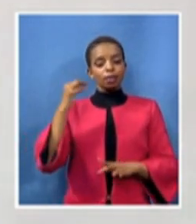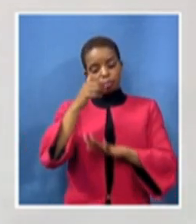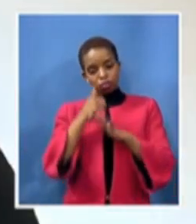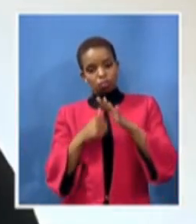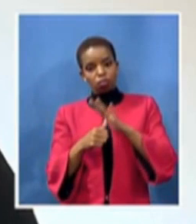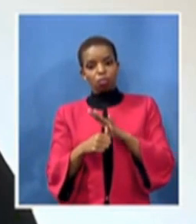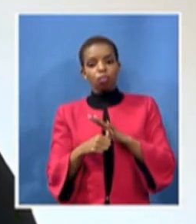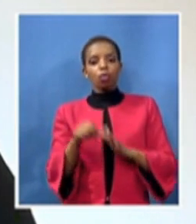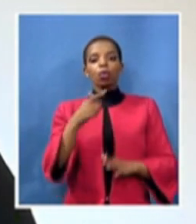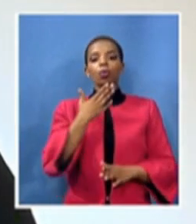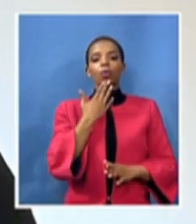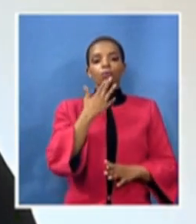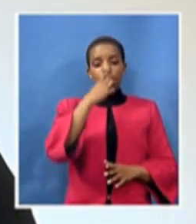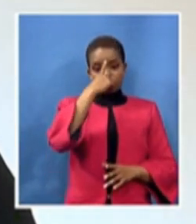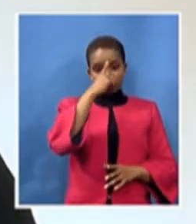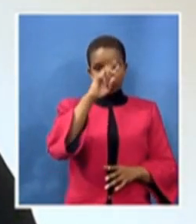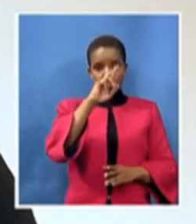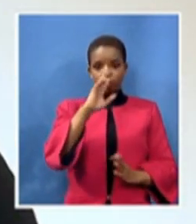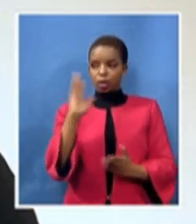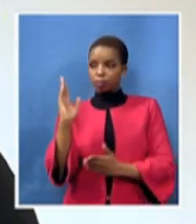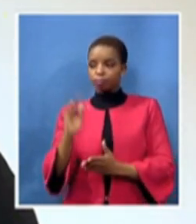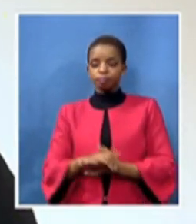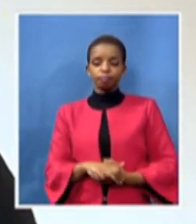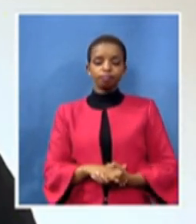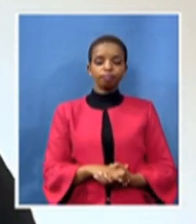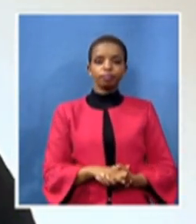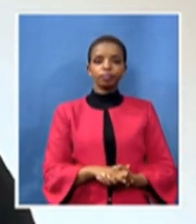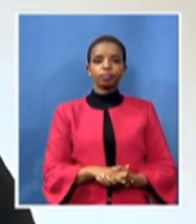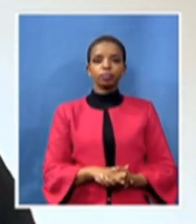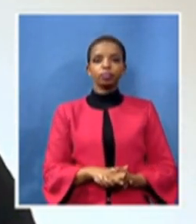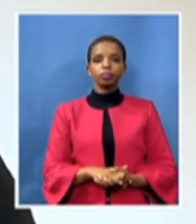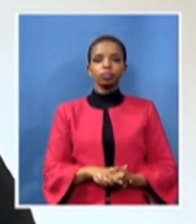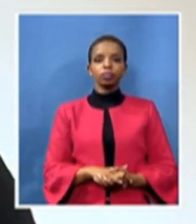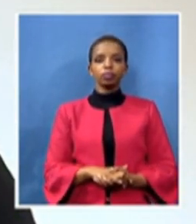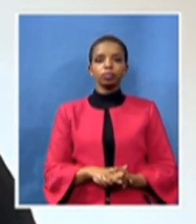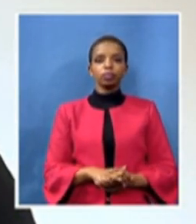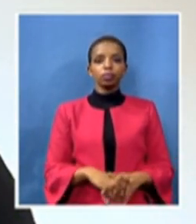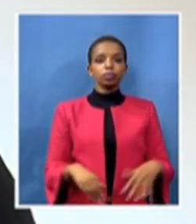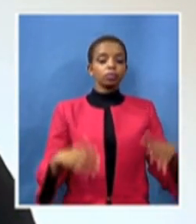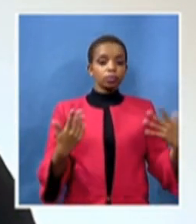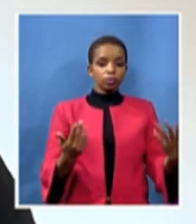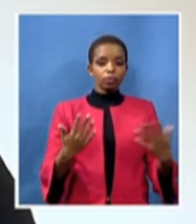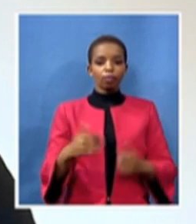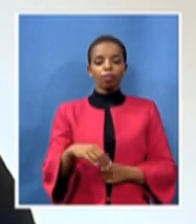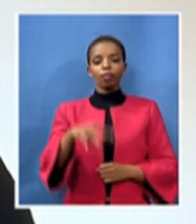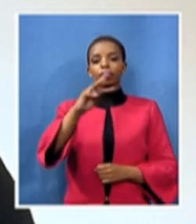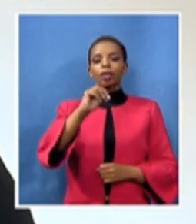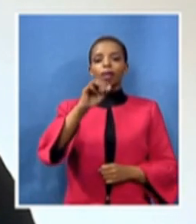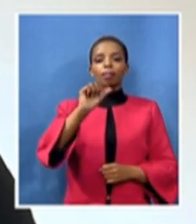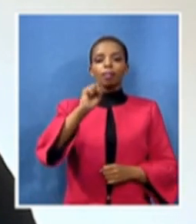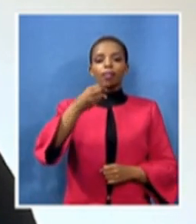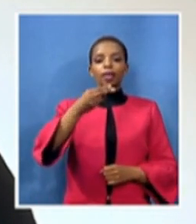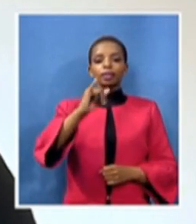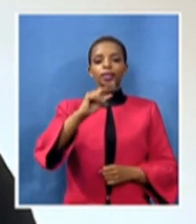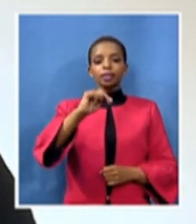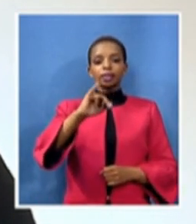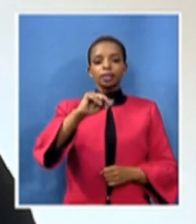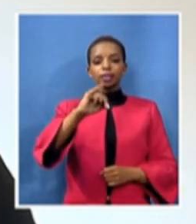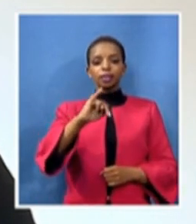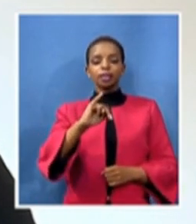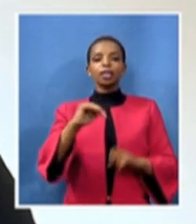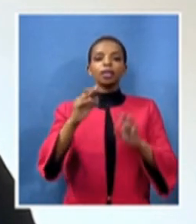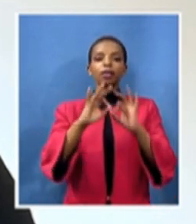you. Mashinini family, the alumni of Morris Isaacson High School,